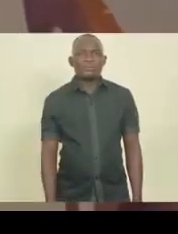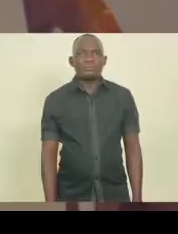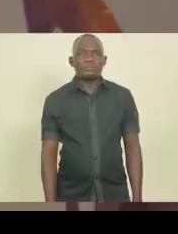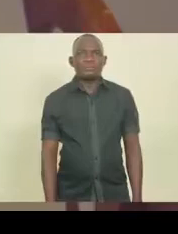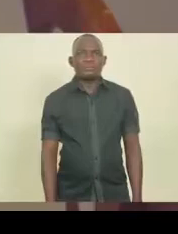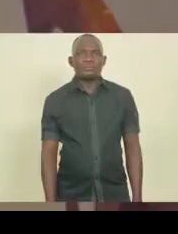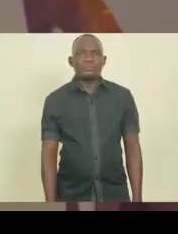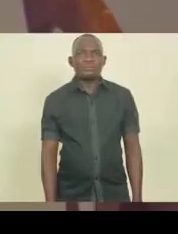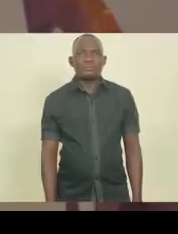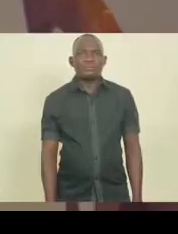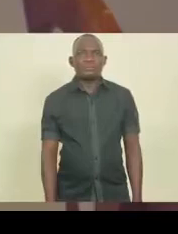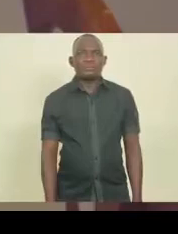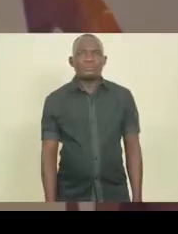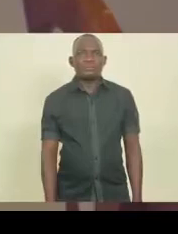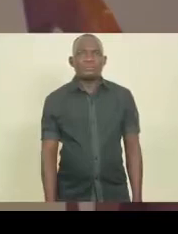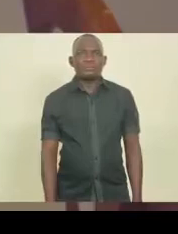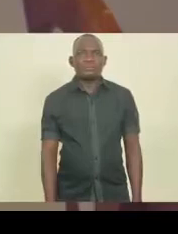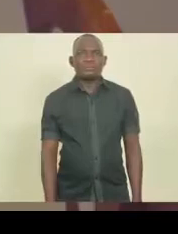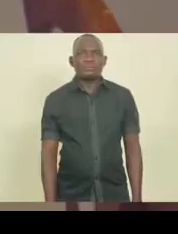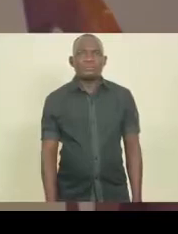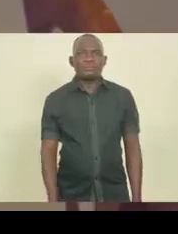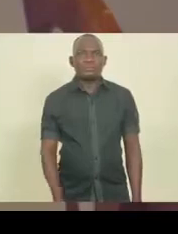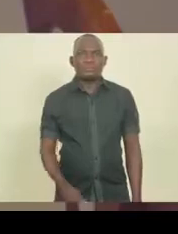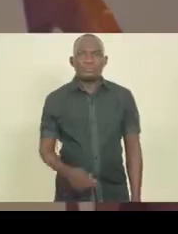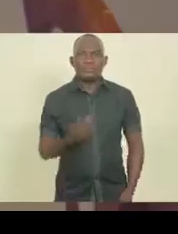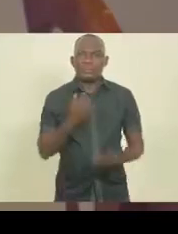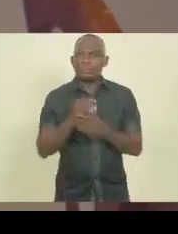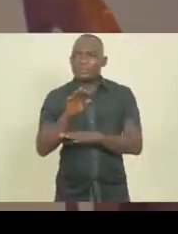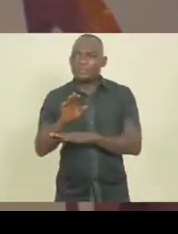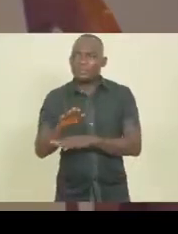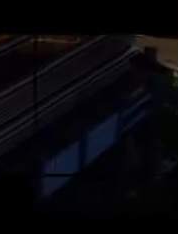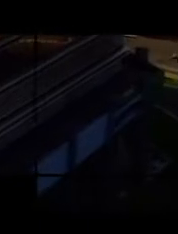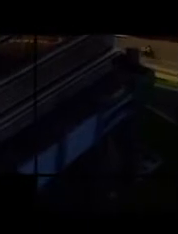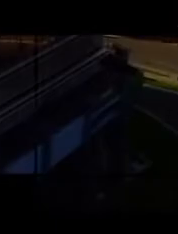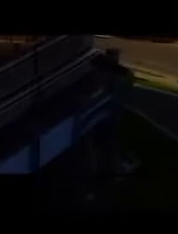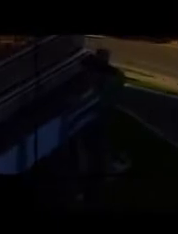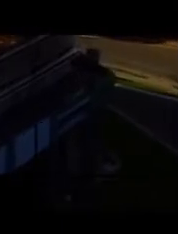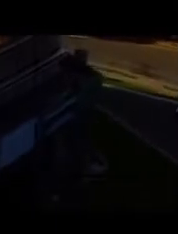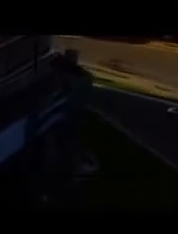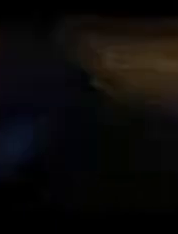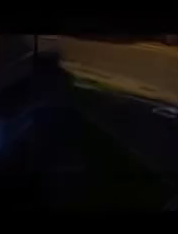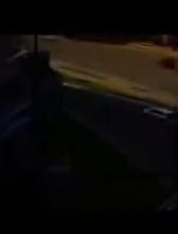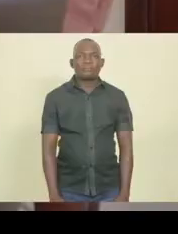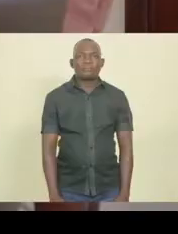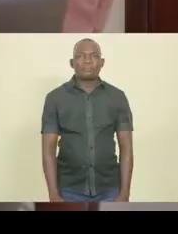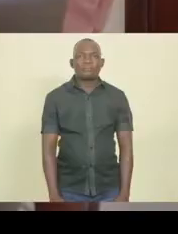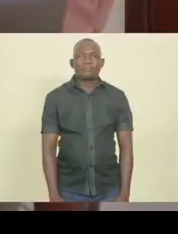full inclusion of persons with disability in a compelling drama called Puzzled.